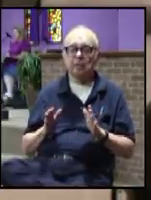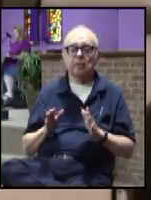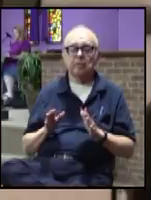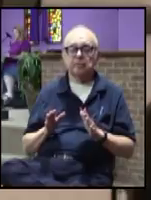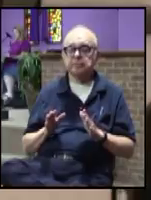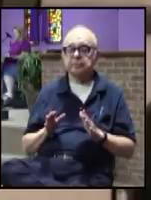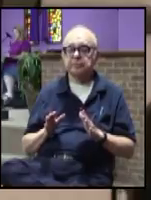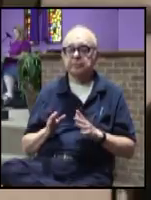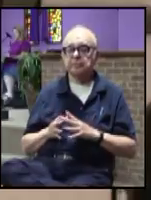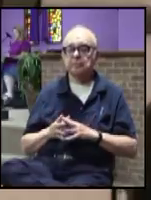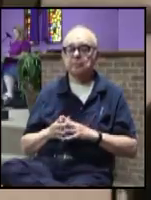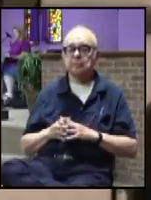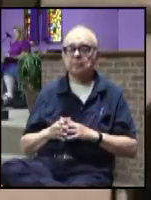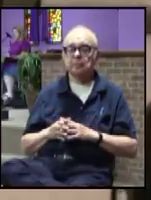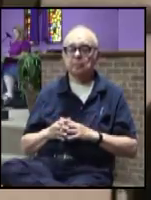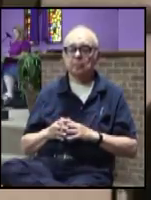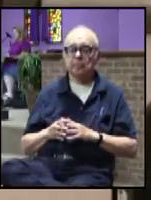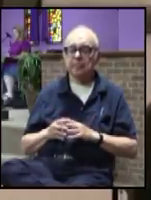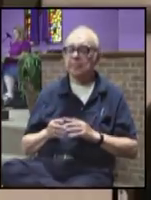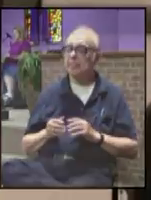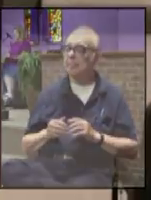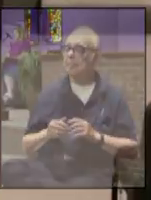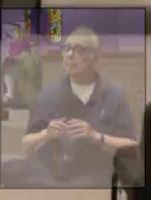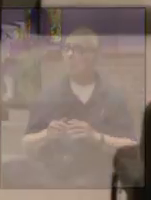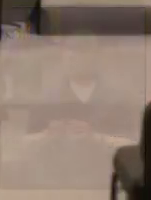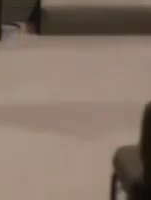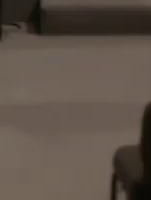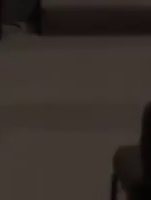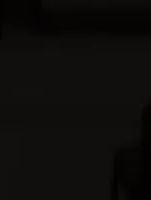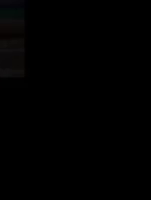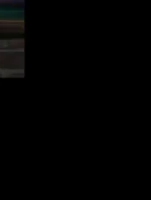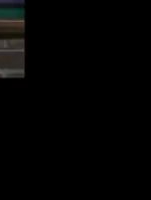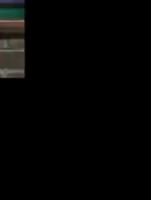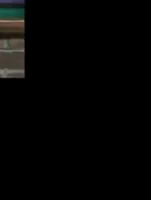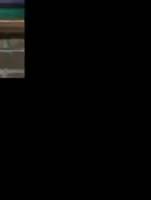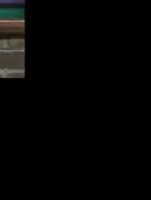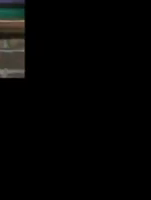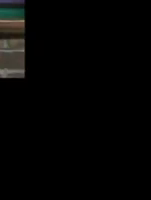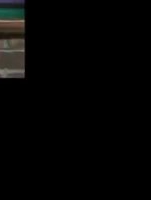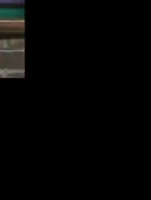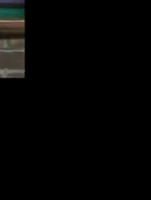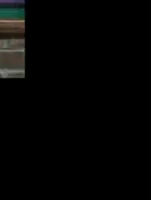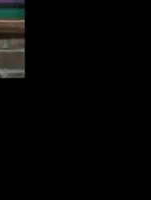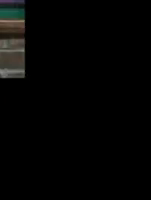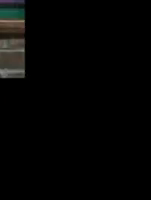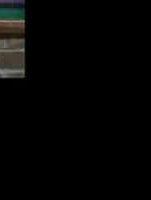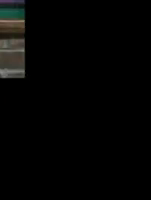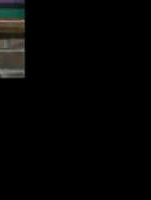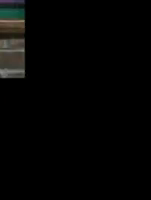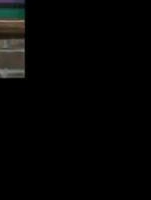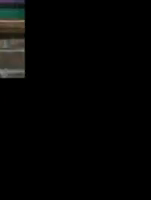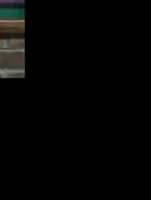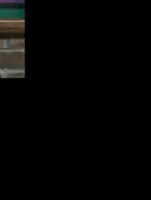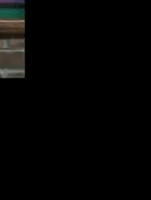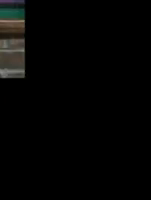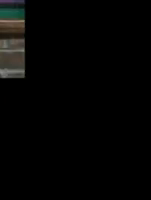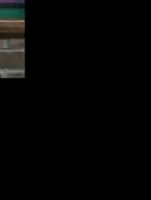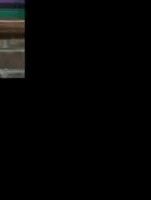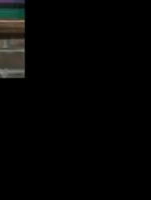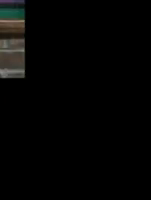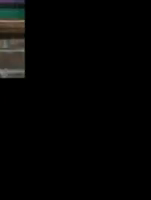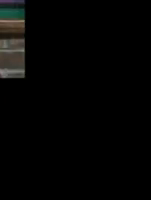letter, by statement, by baptism. Come on. As they sing, let's stand together, would you? Hello, this is Pastor Chuck Cotton from Calvary Baptist